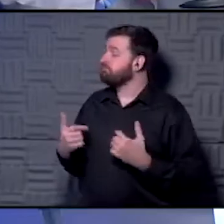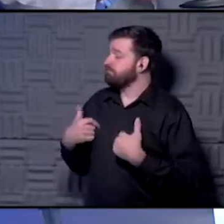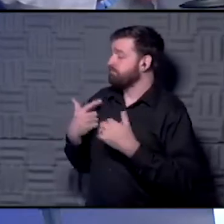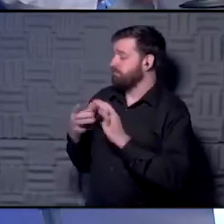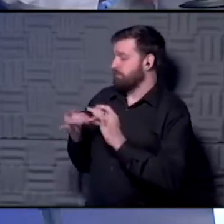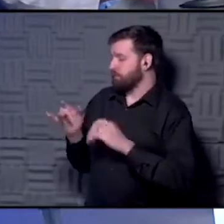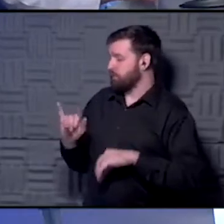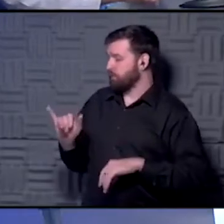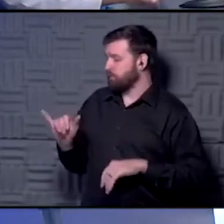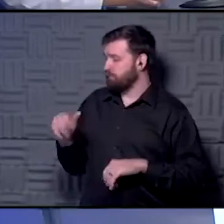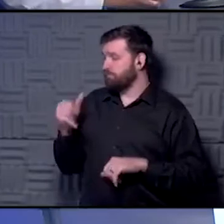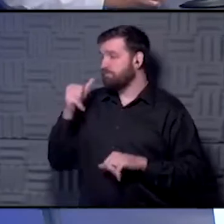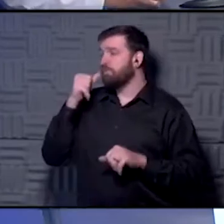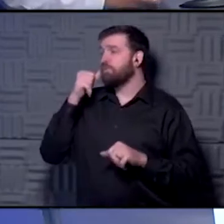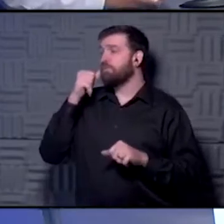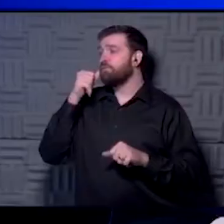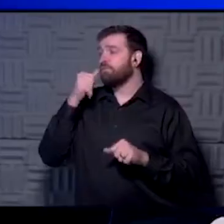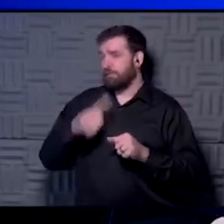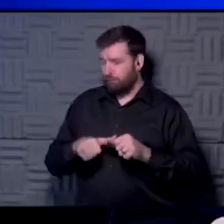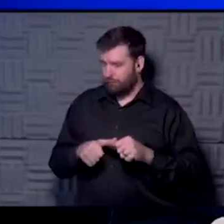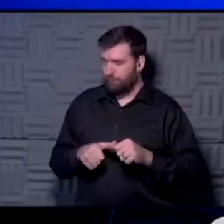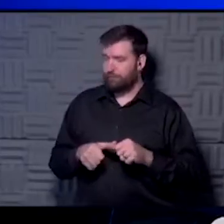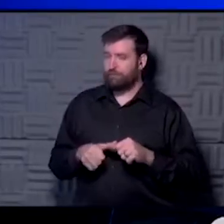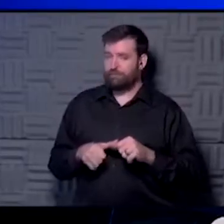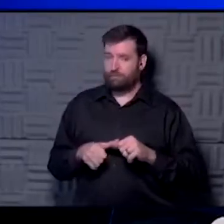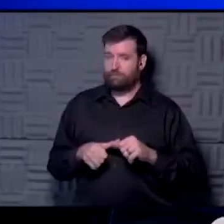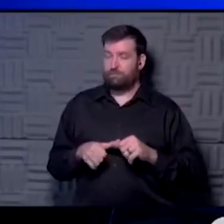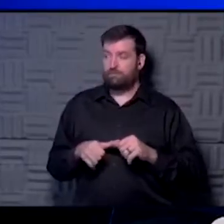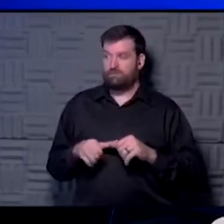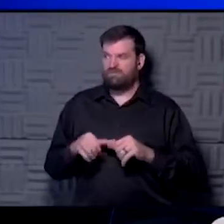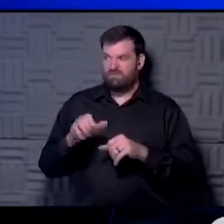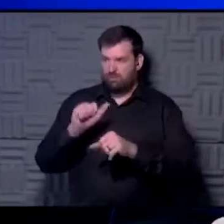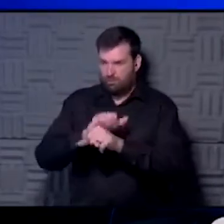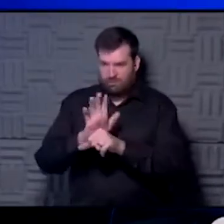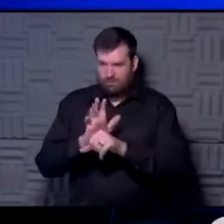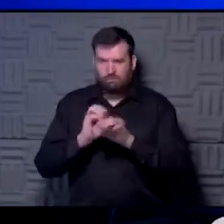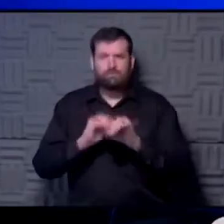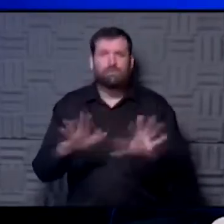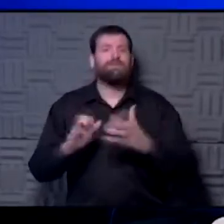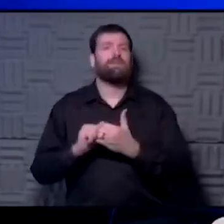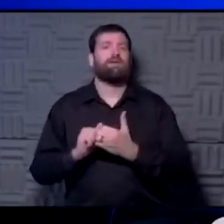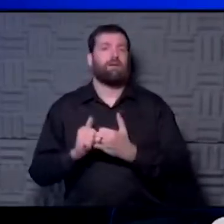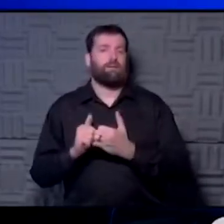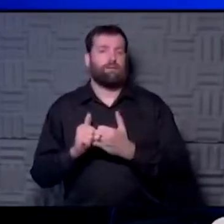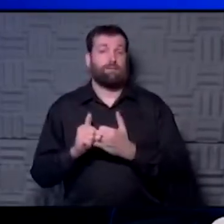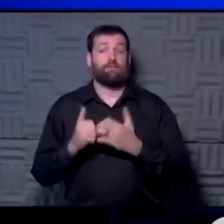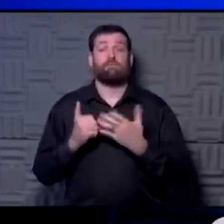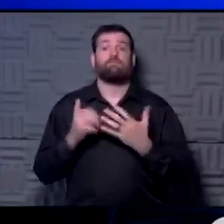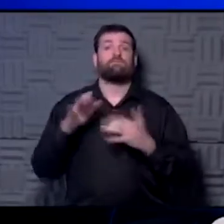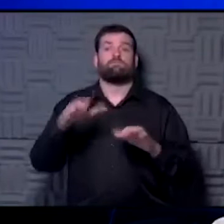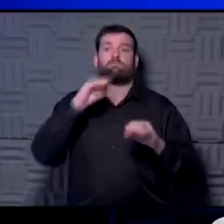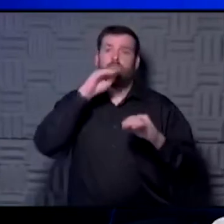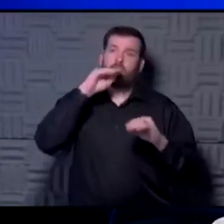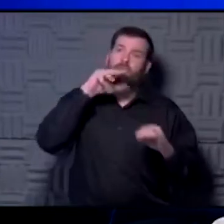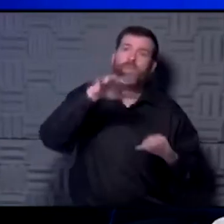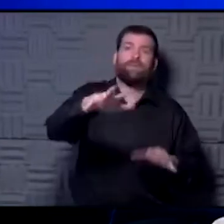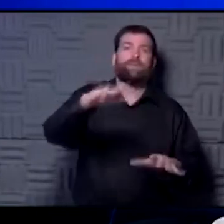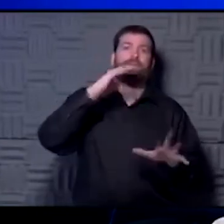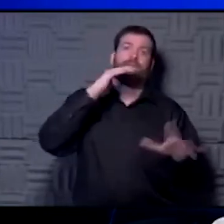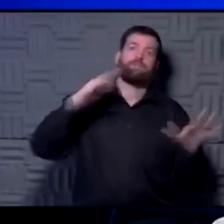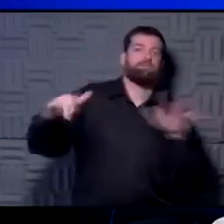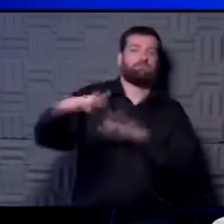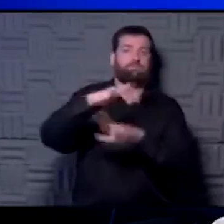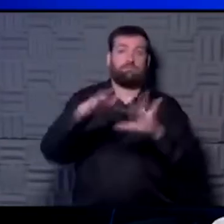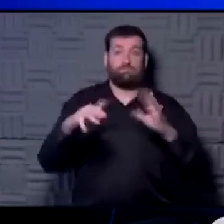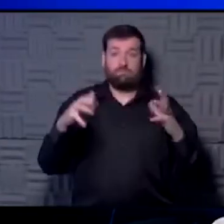too. Remember that how COVID-19 is spread. It's spread by your breath cloud. So